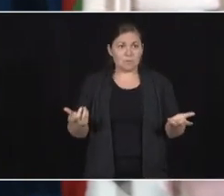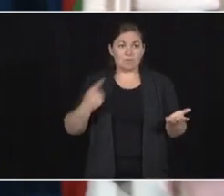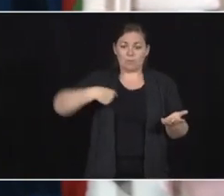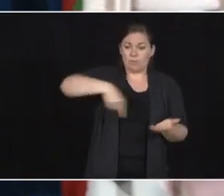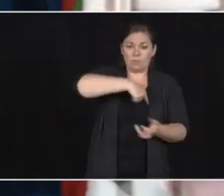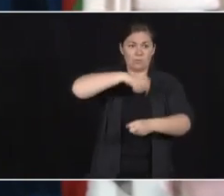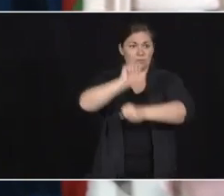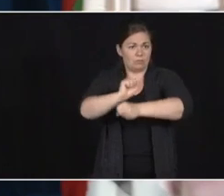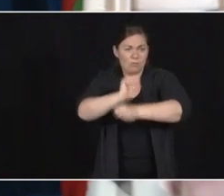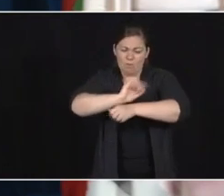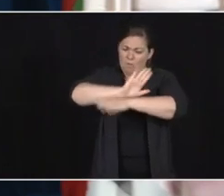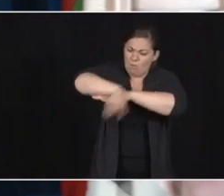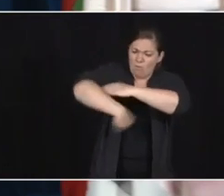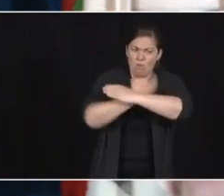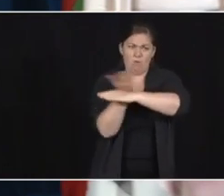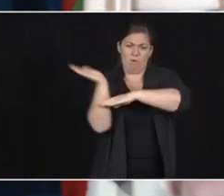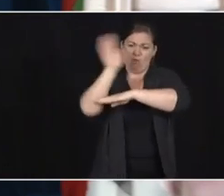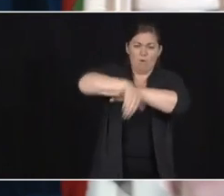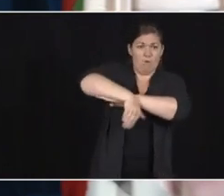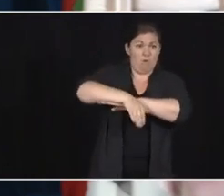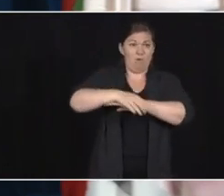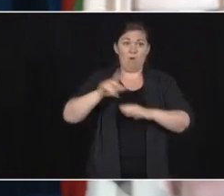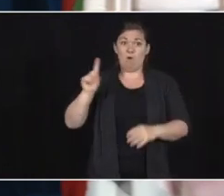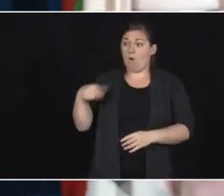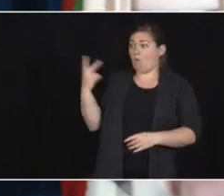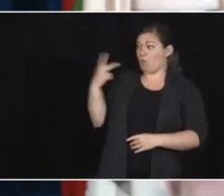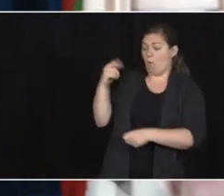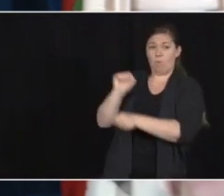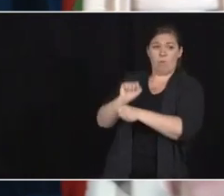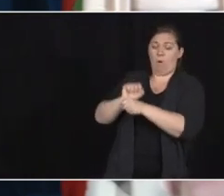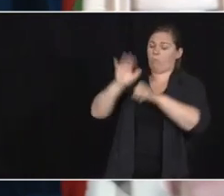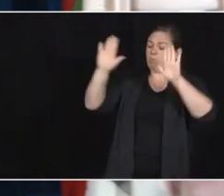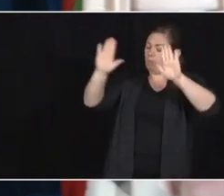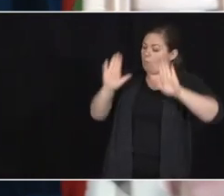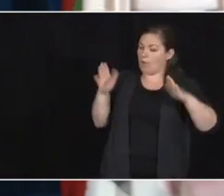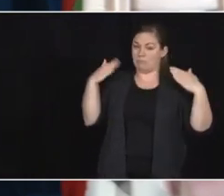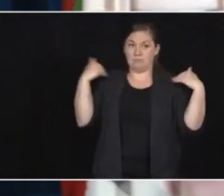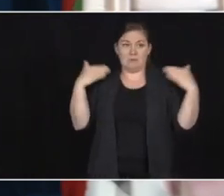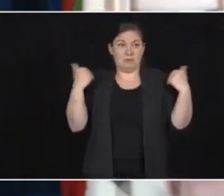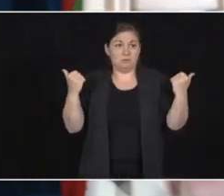that are doing everything they can to fix a problem that we inherited